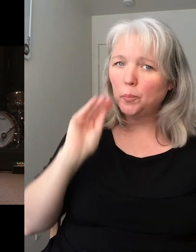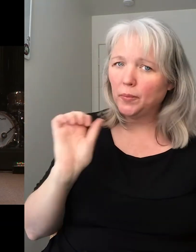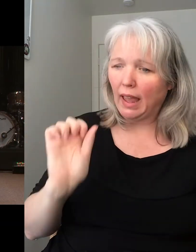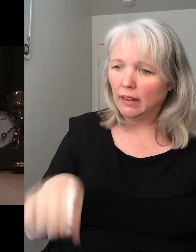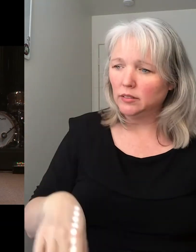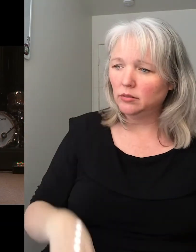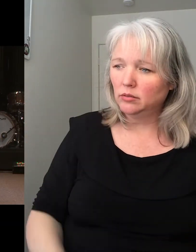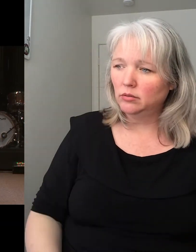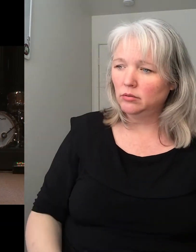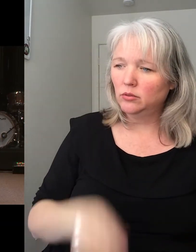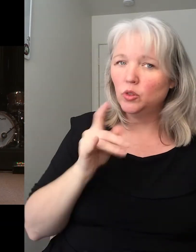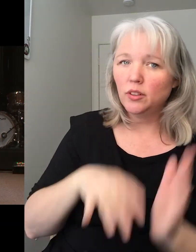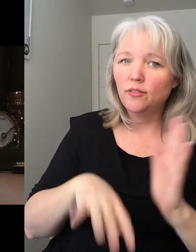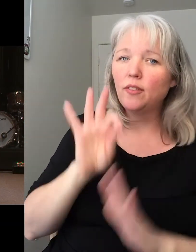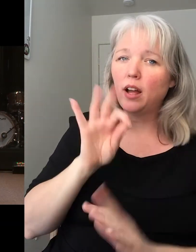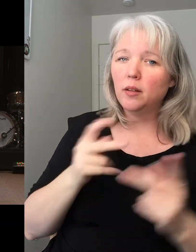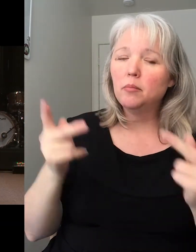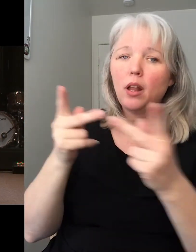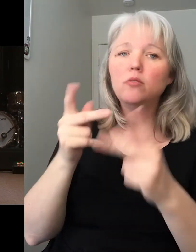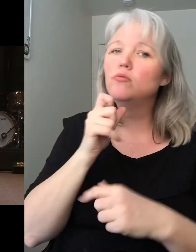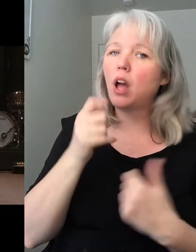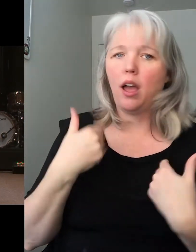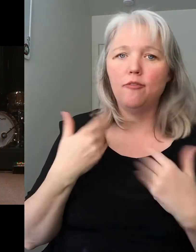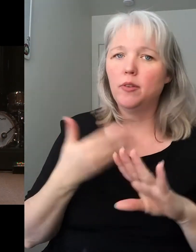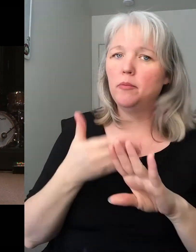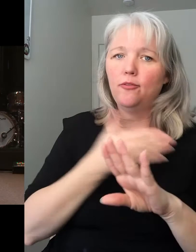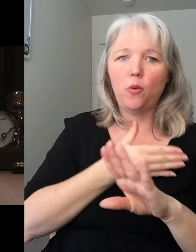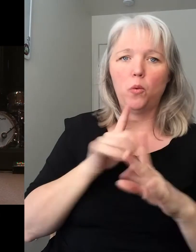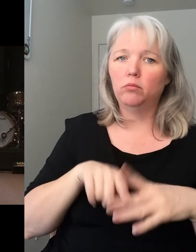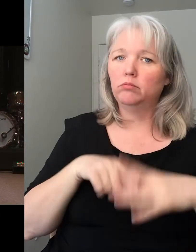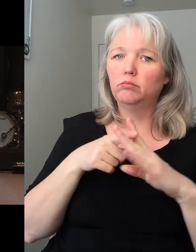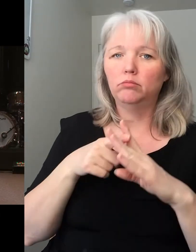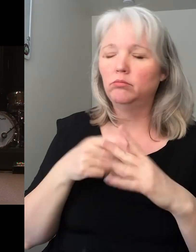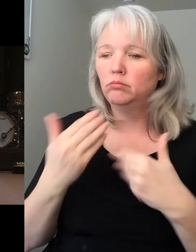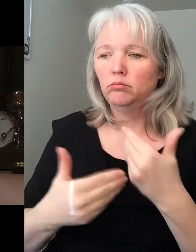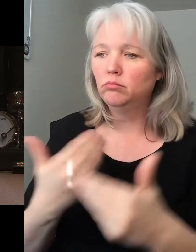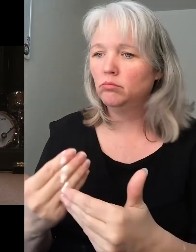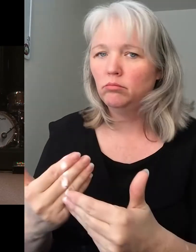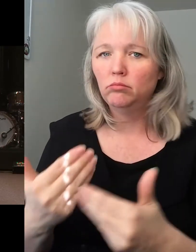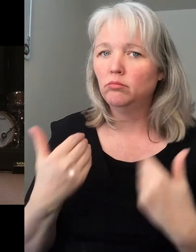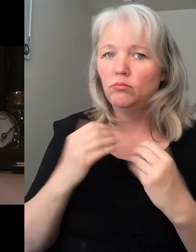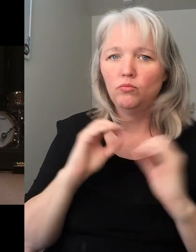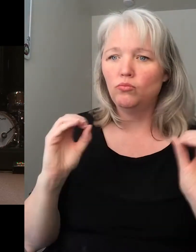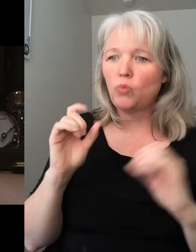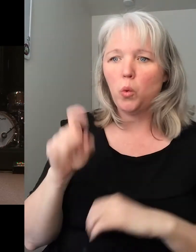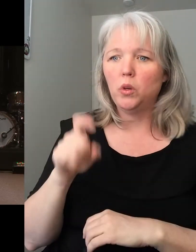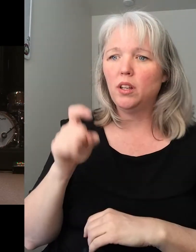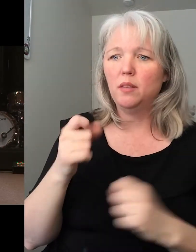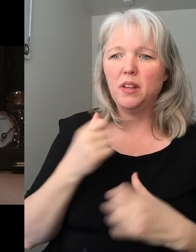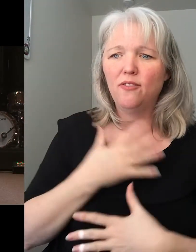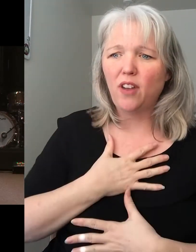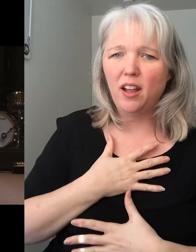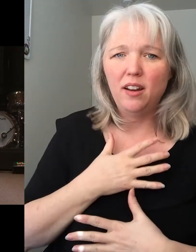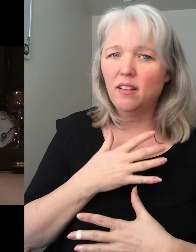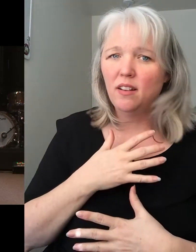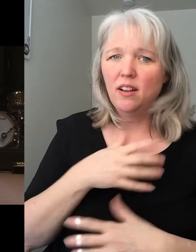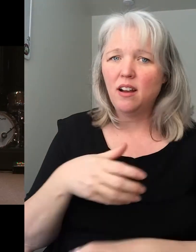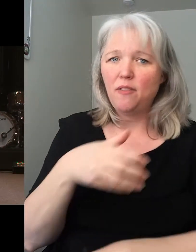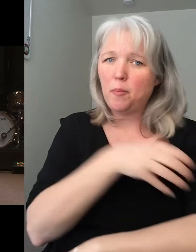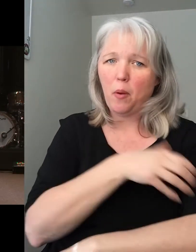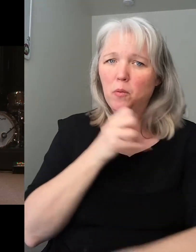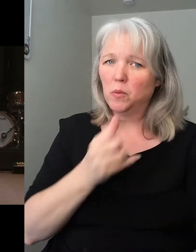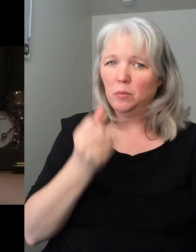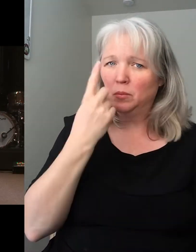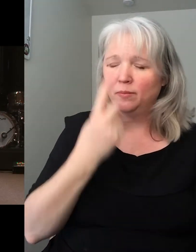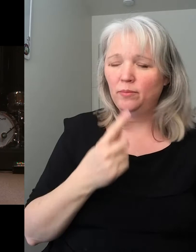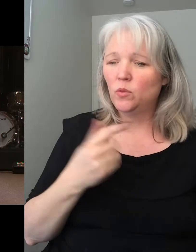can find a place that you didn't have before all of this began. You have no need to be afraid of the powers